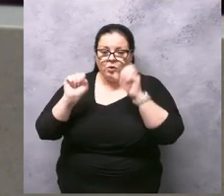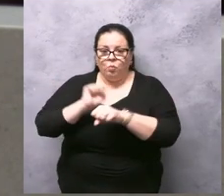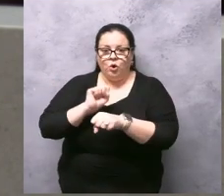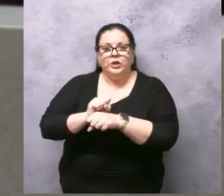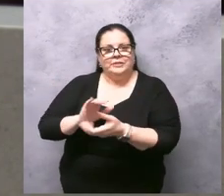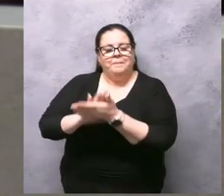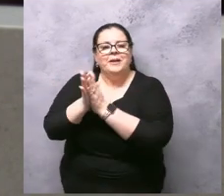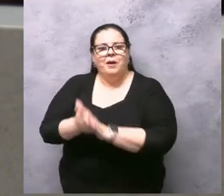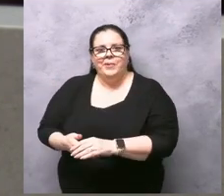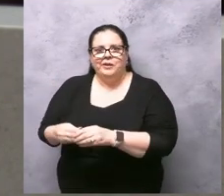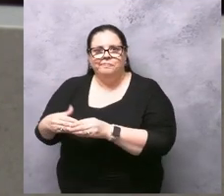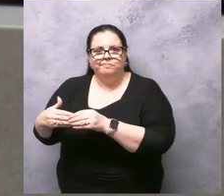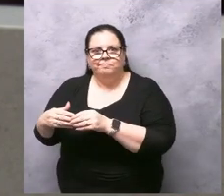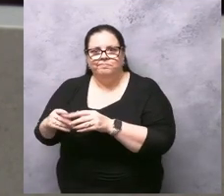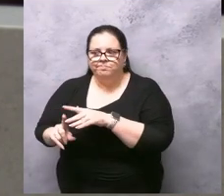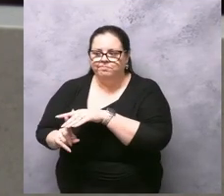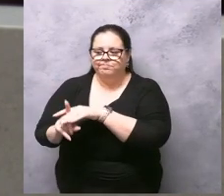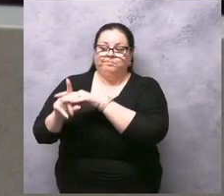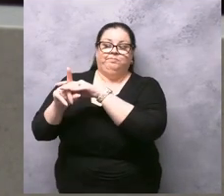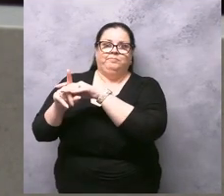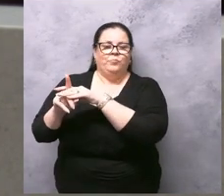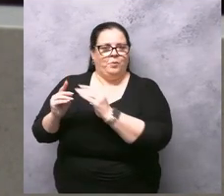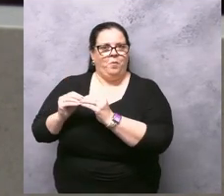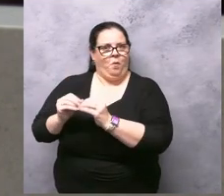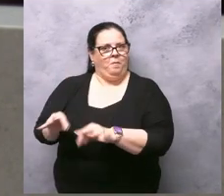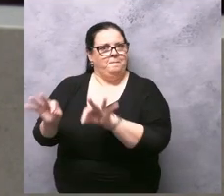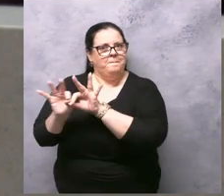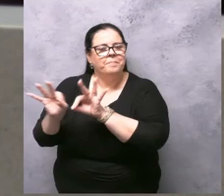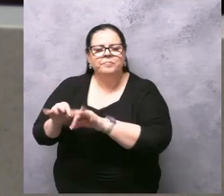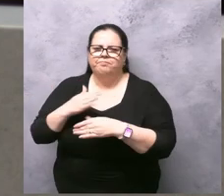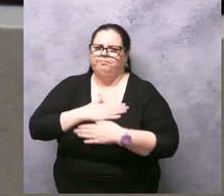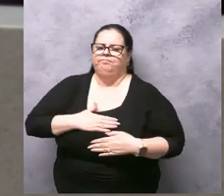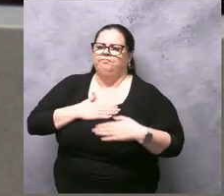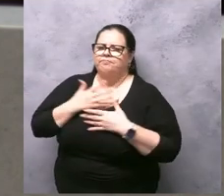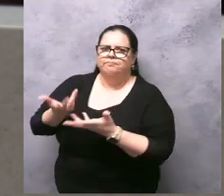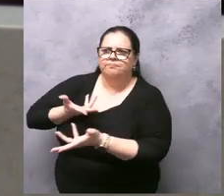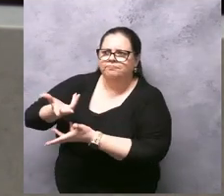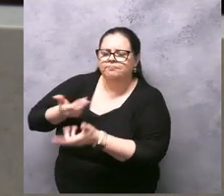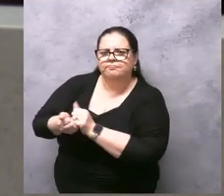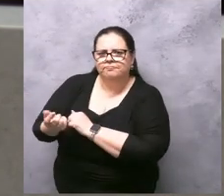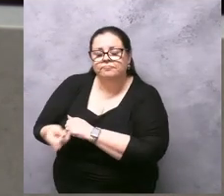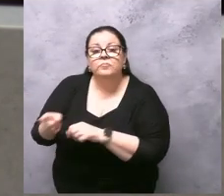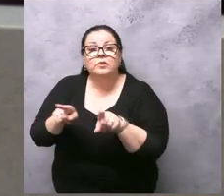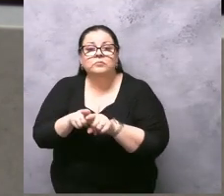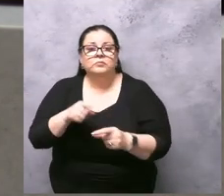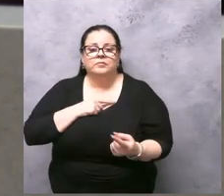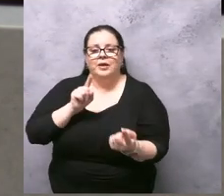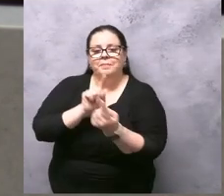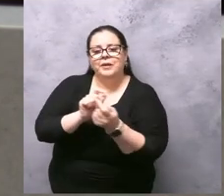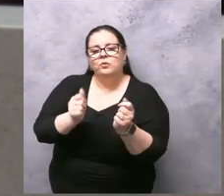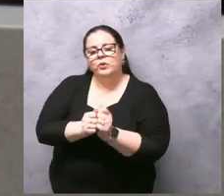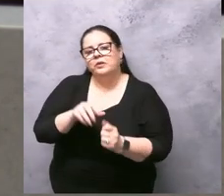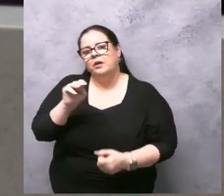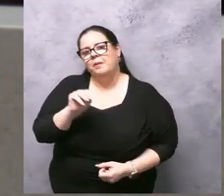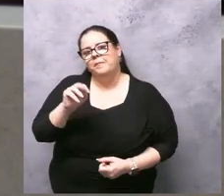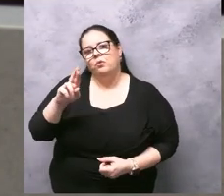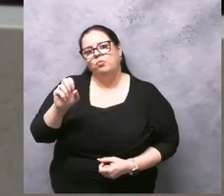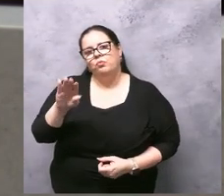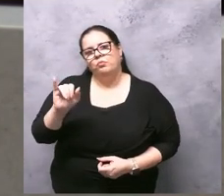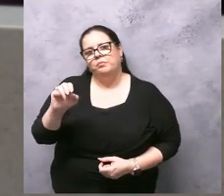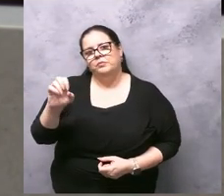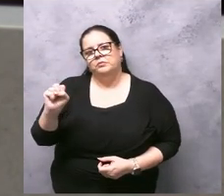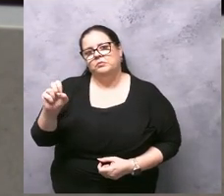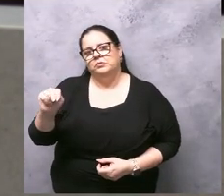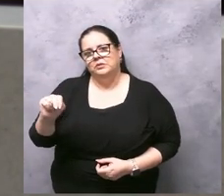And so it was a great learning opportunity and spending time with those guys as well. And I was also able to meet with M. Robinson Elementary. I want to thank the